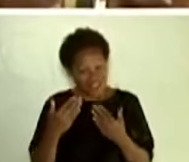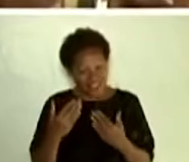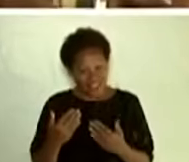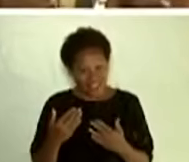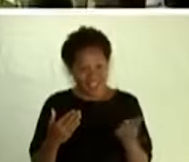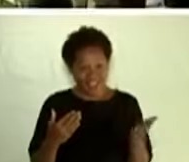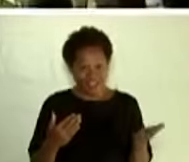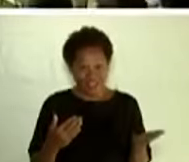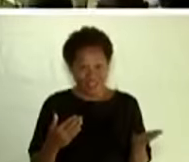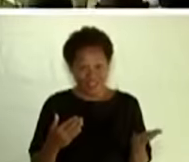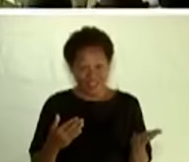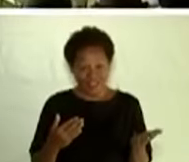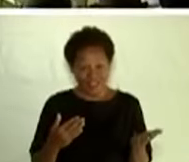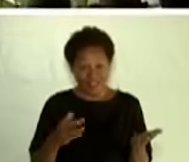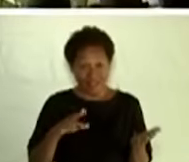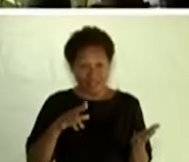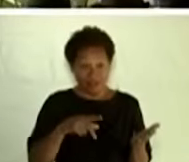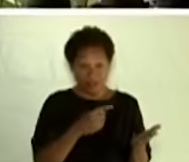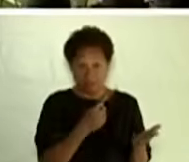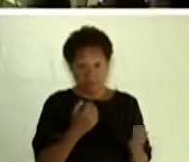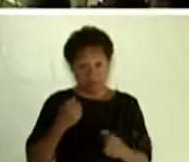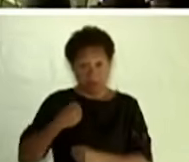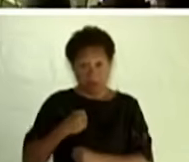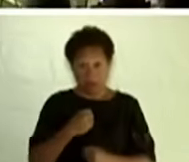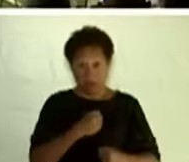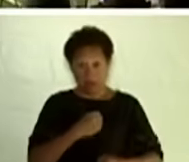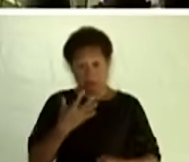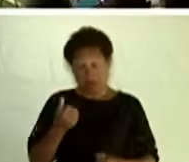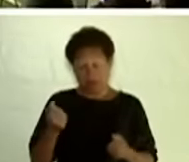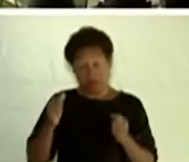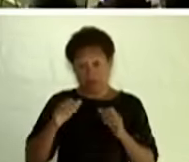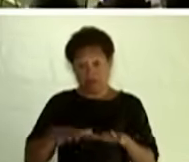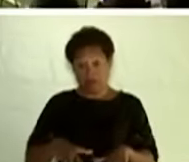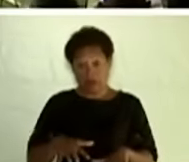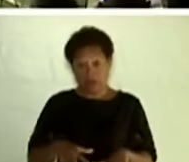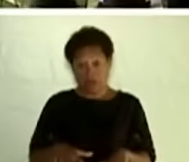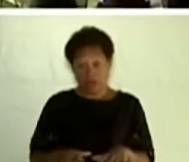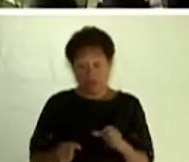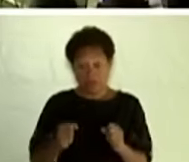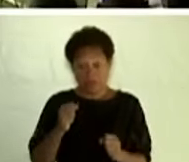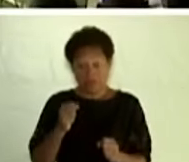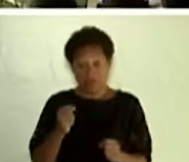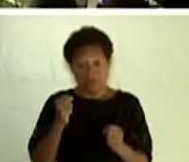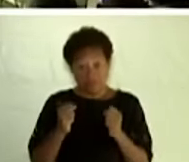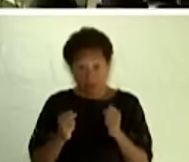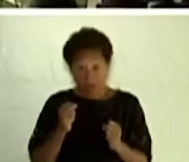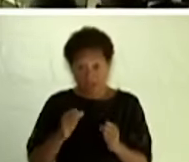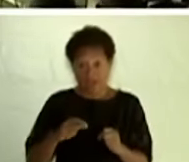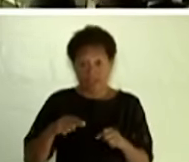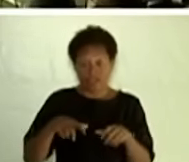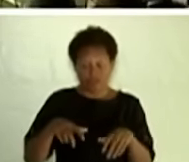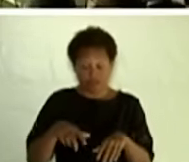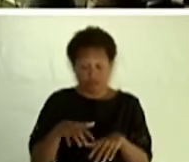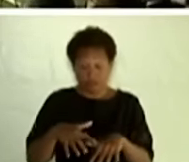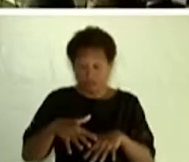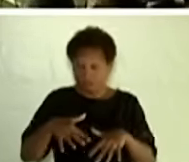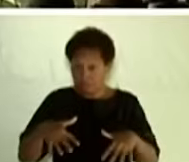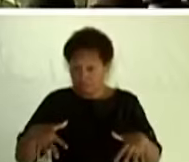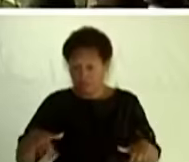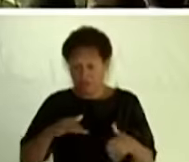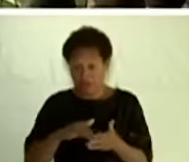nakabaliw veira na sa may boli ni tu na matakabi na ni kuwa na kando na sarap to kamay